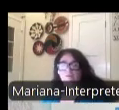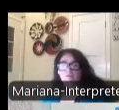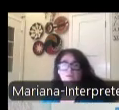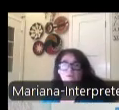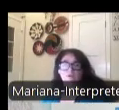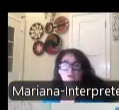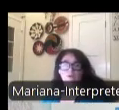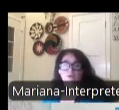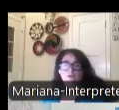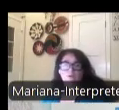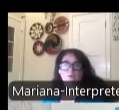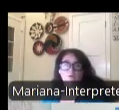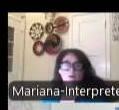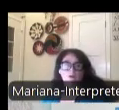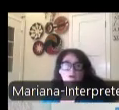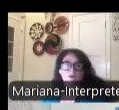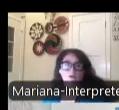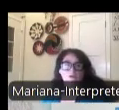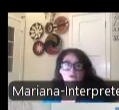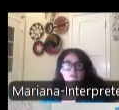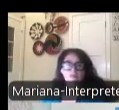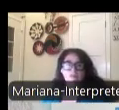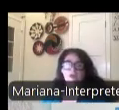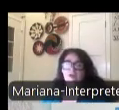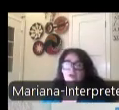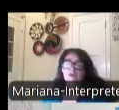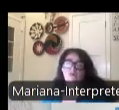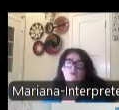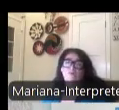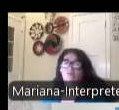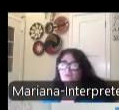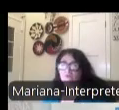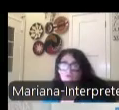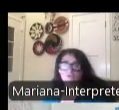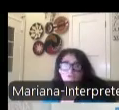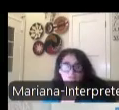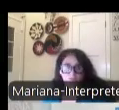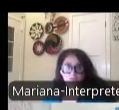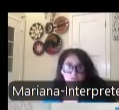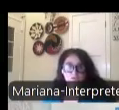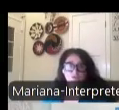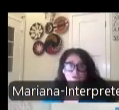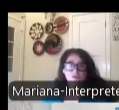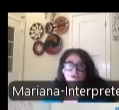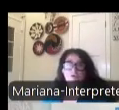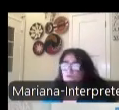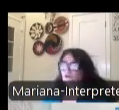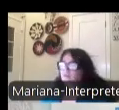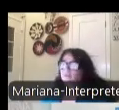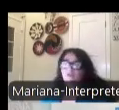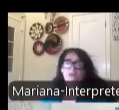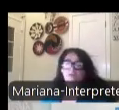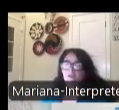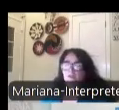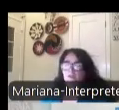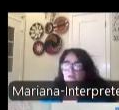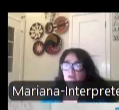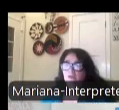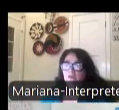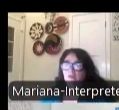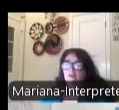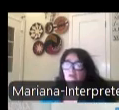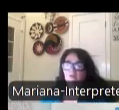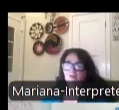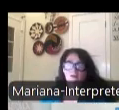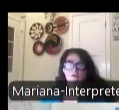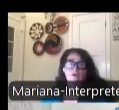most intense events and eventually the emergence of historically unprecedented atmospheric river events. And I might skip through a few of